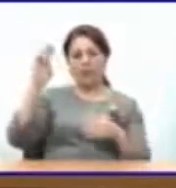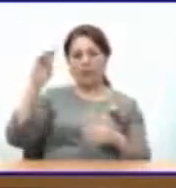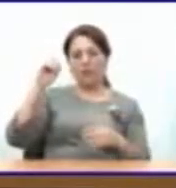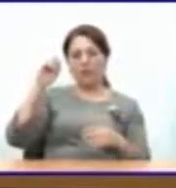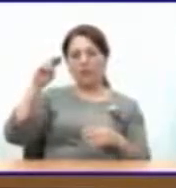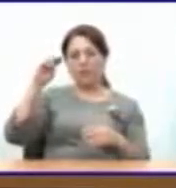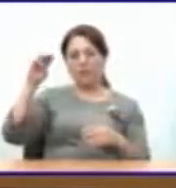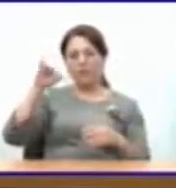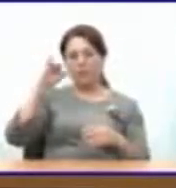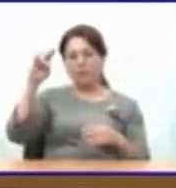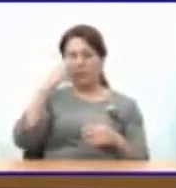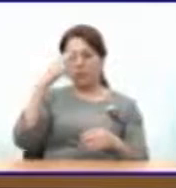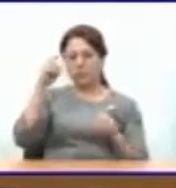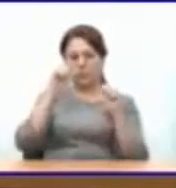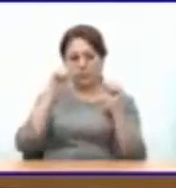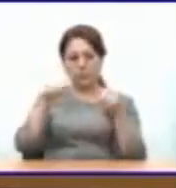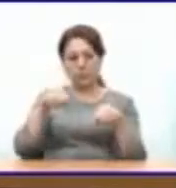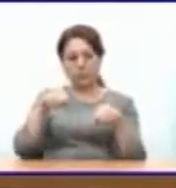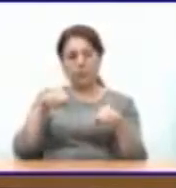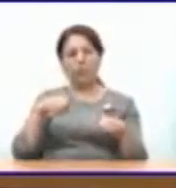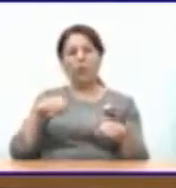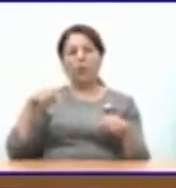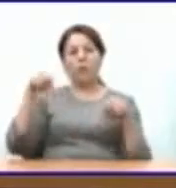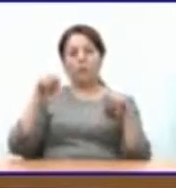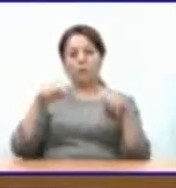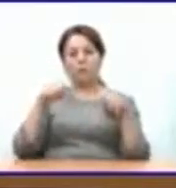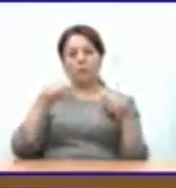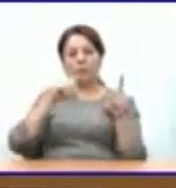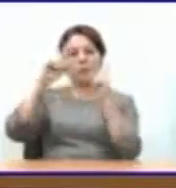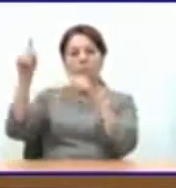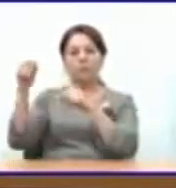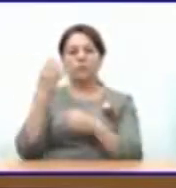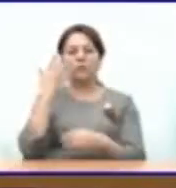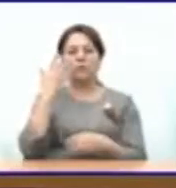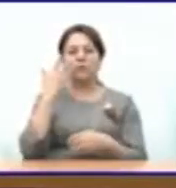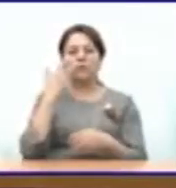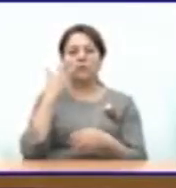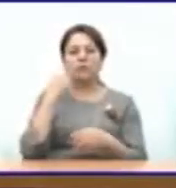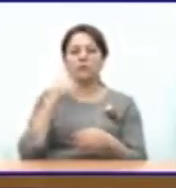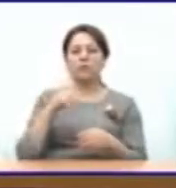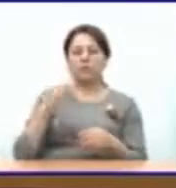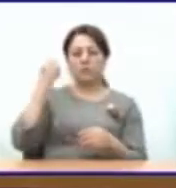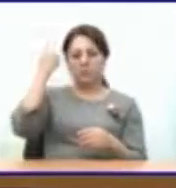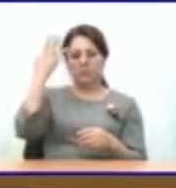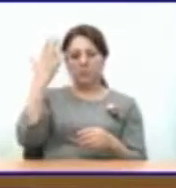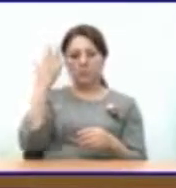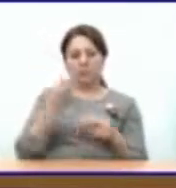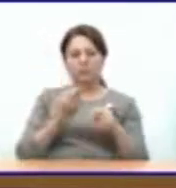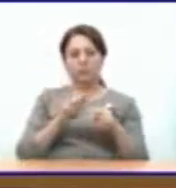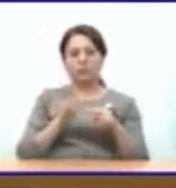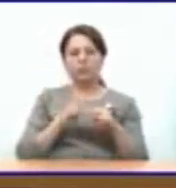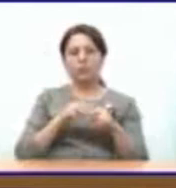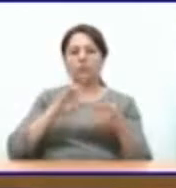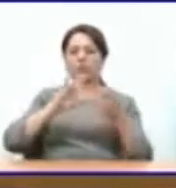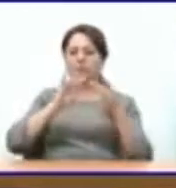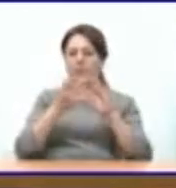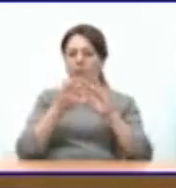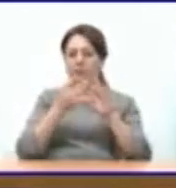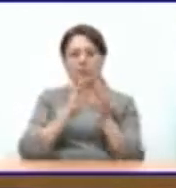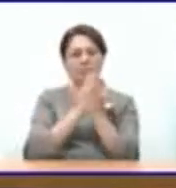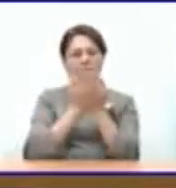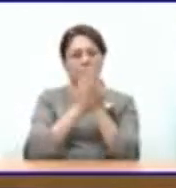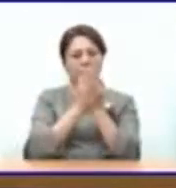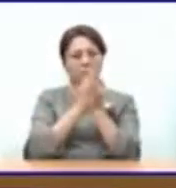bo'ladi. Quyosh diski bo'ylab bunday o'tish qachon sodir bo'lishini bilish maqsadida internetdan yoki